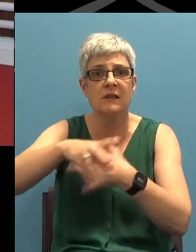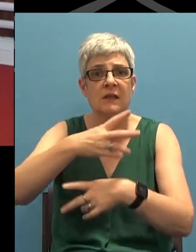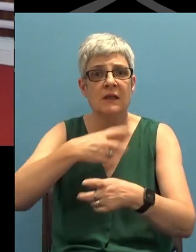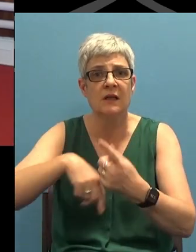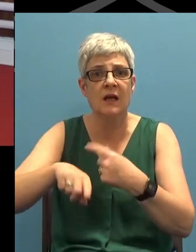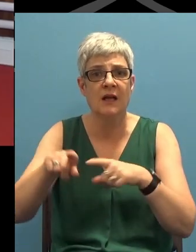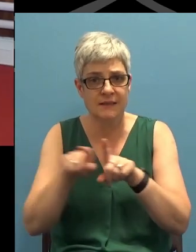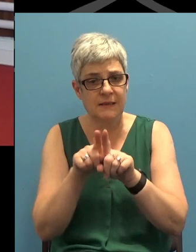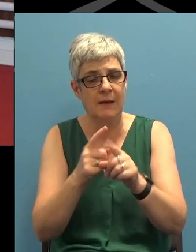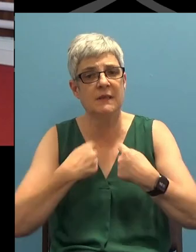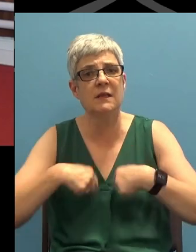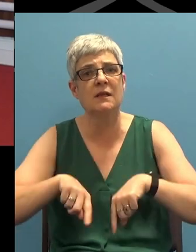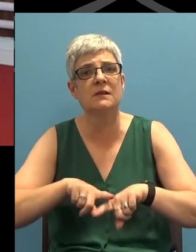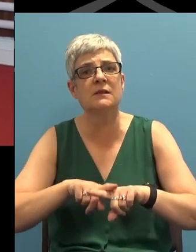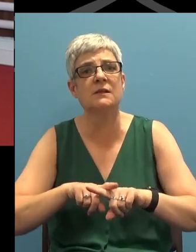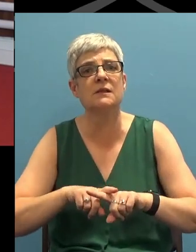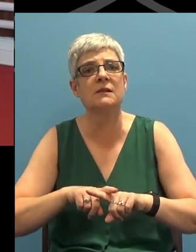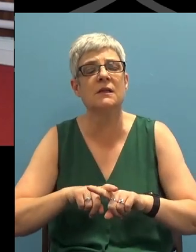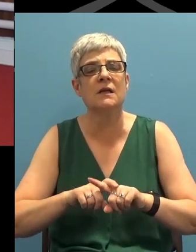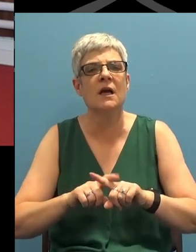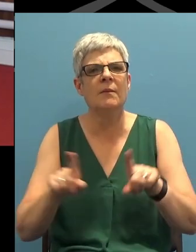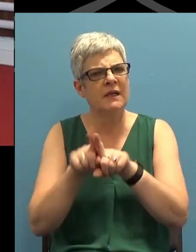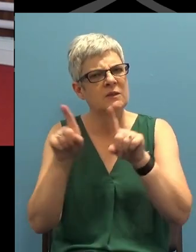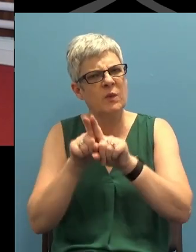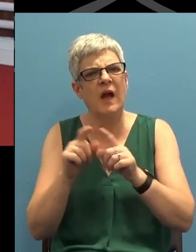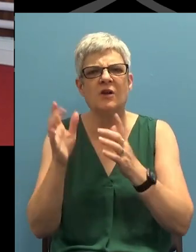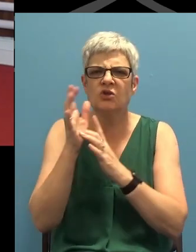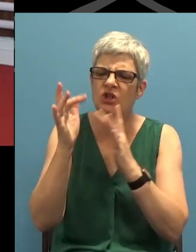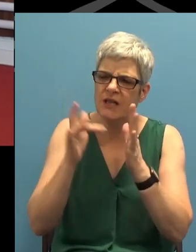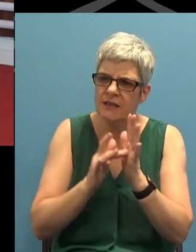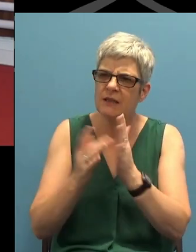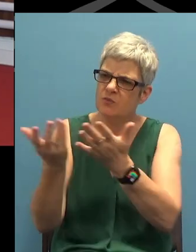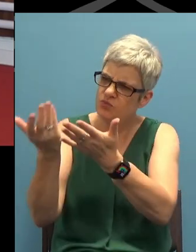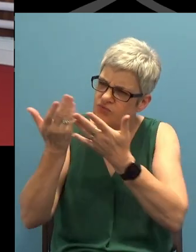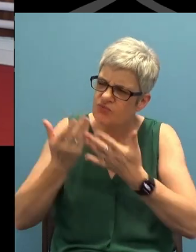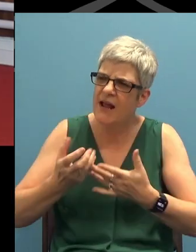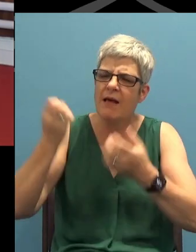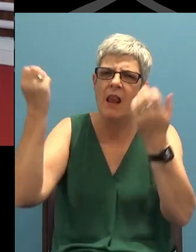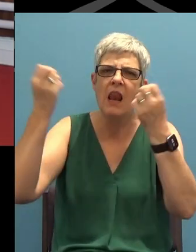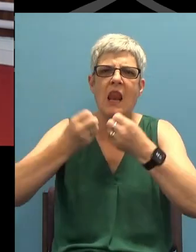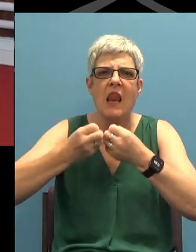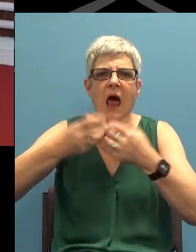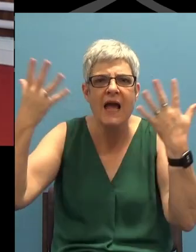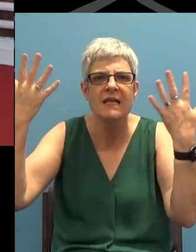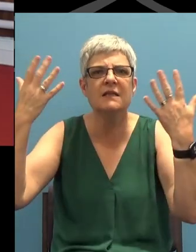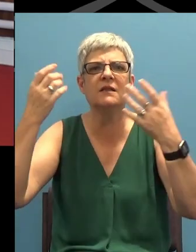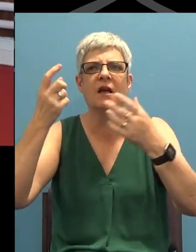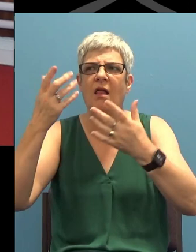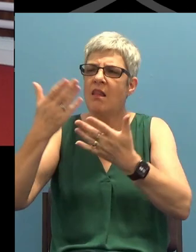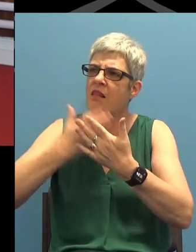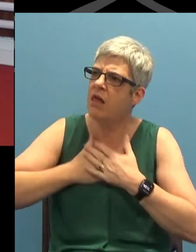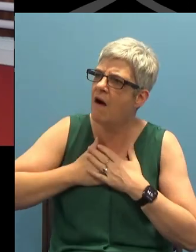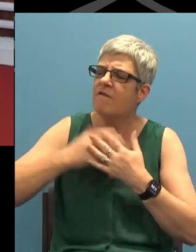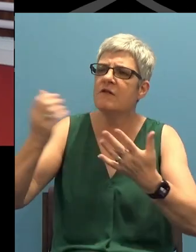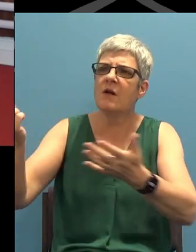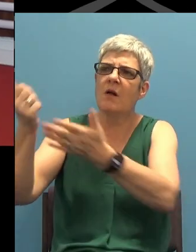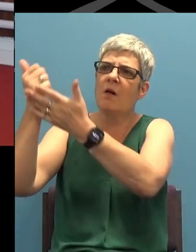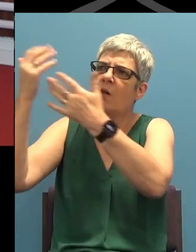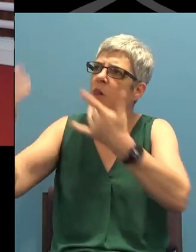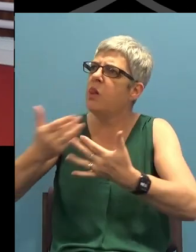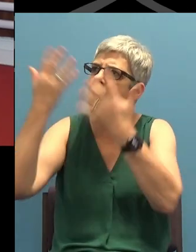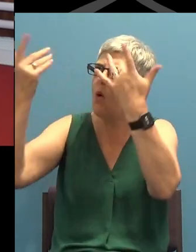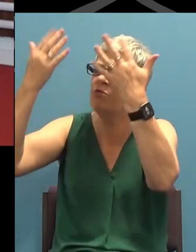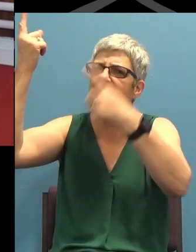us. And yet also Jesus bringing the light and the love and the glory of God into everyday